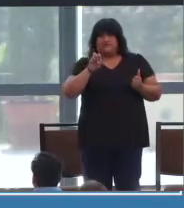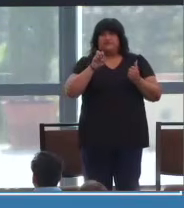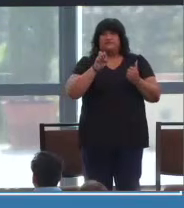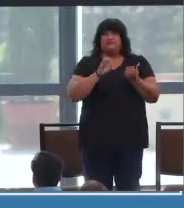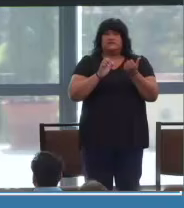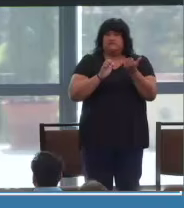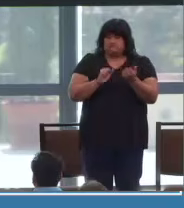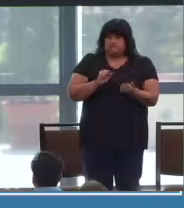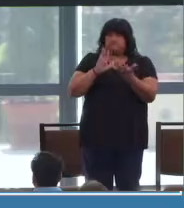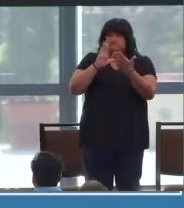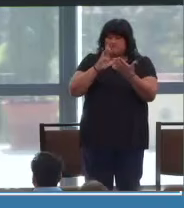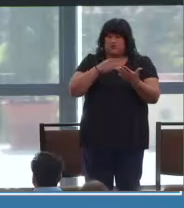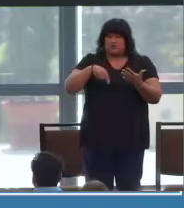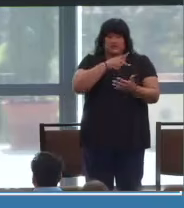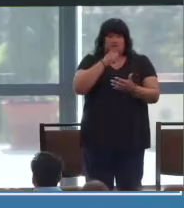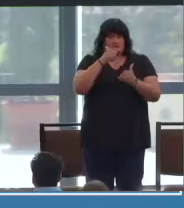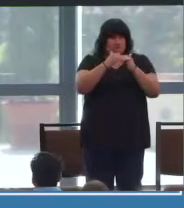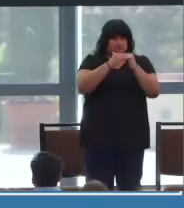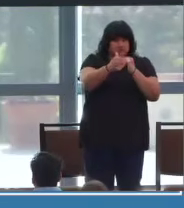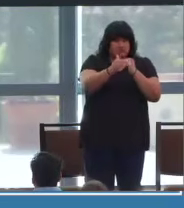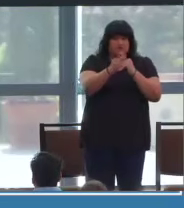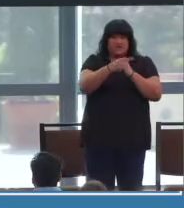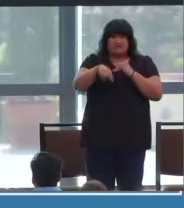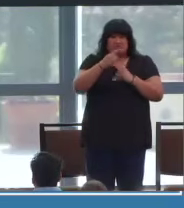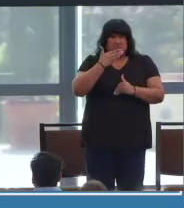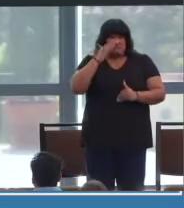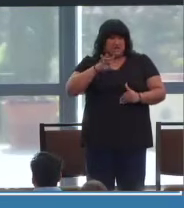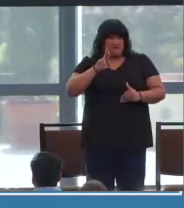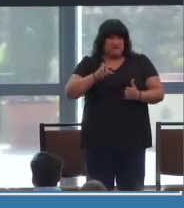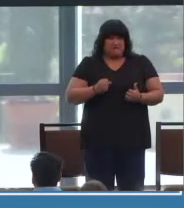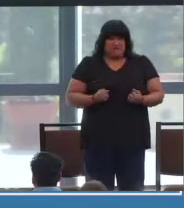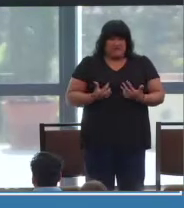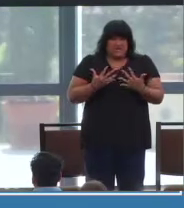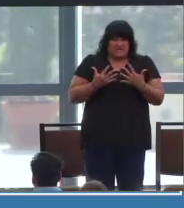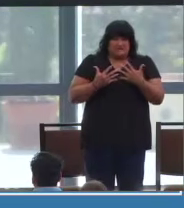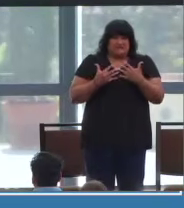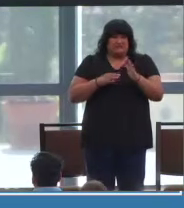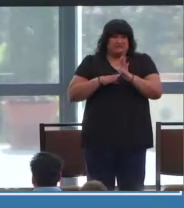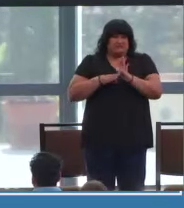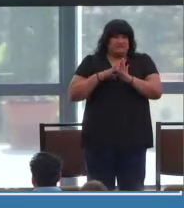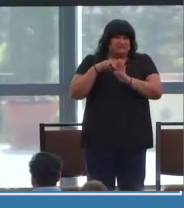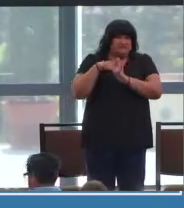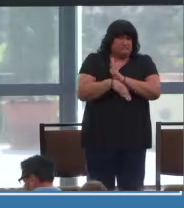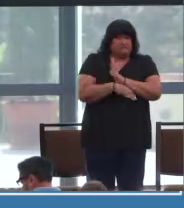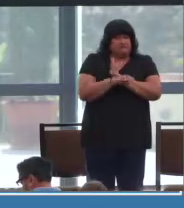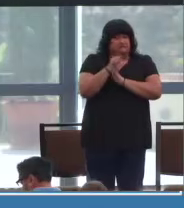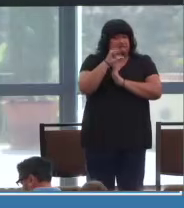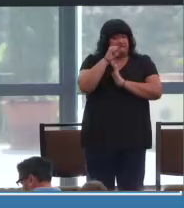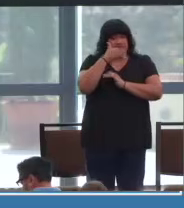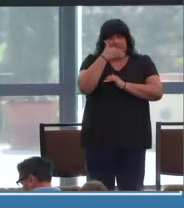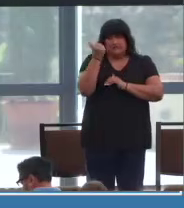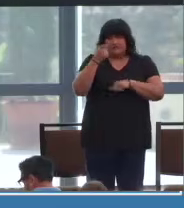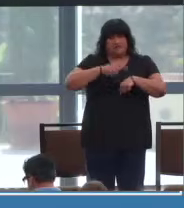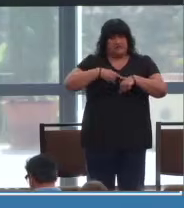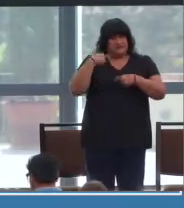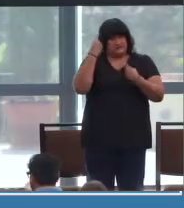in patients who are stable. So when you're in the middle of a bad flare, if you've just developed nephritis, that's not really the best time to be thinking